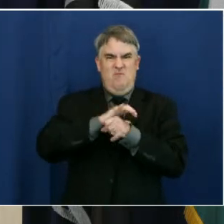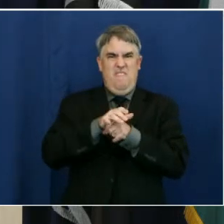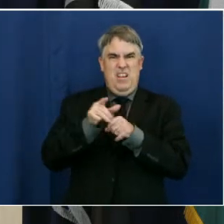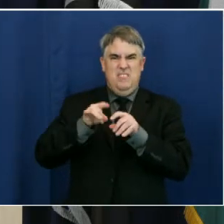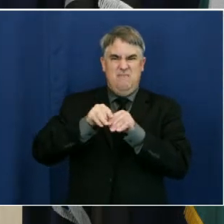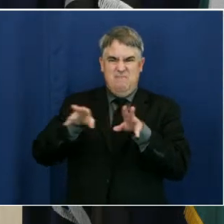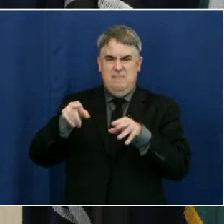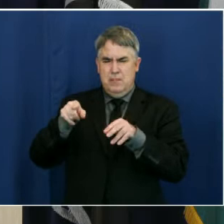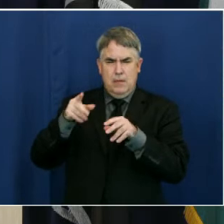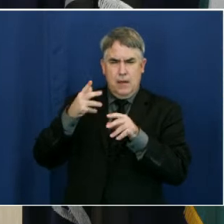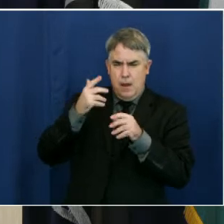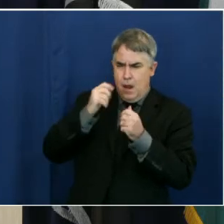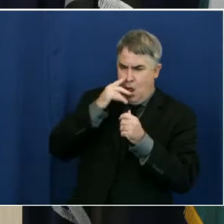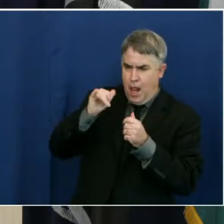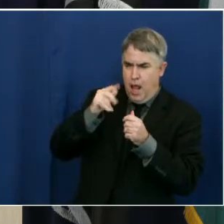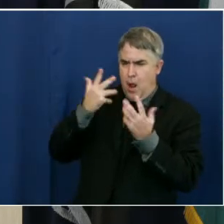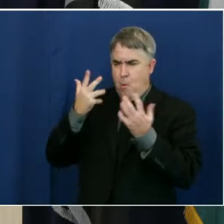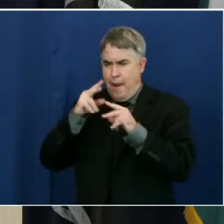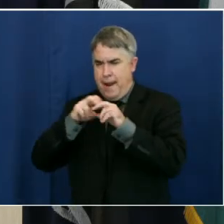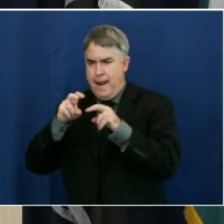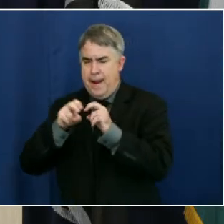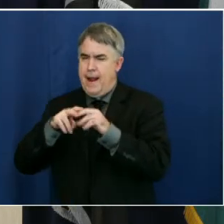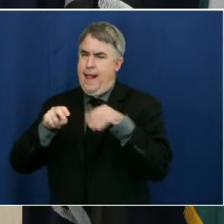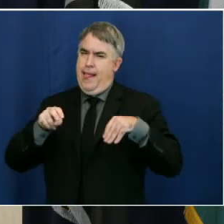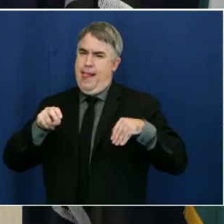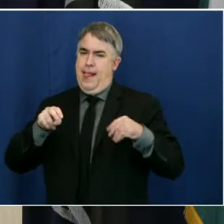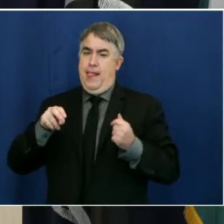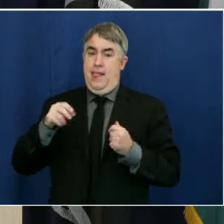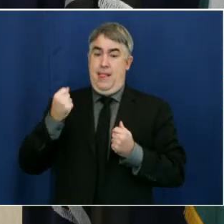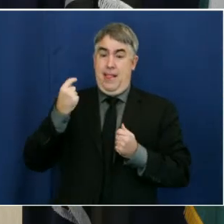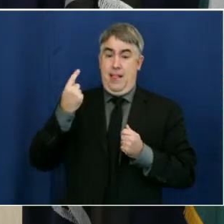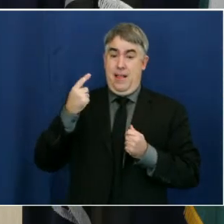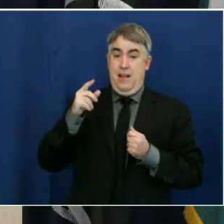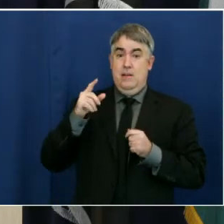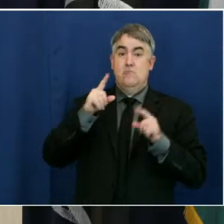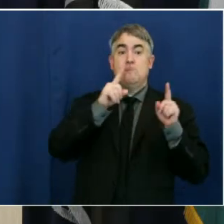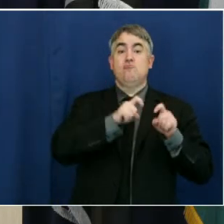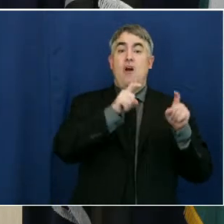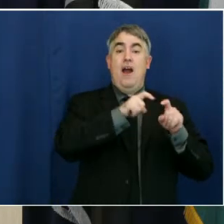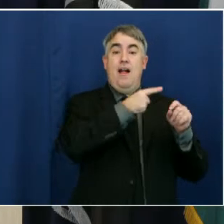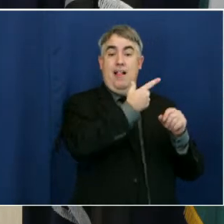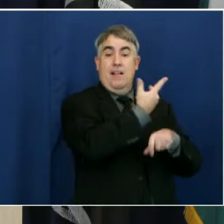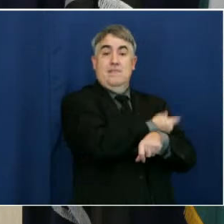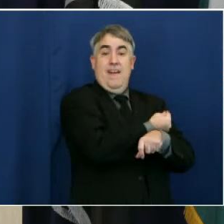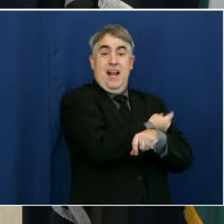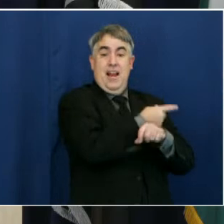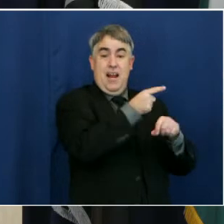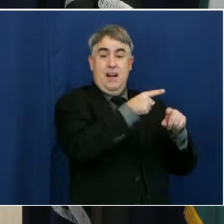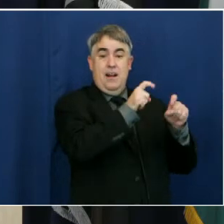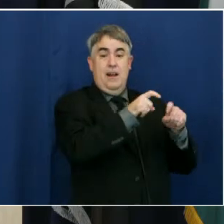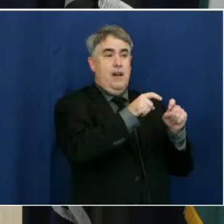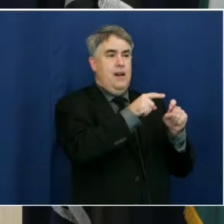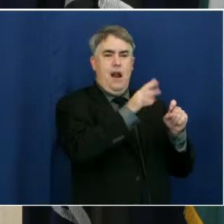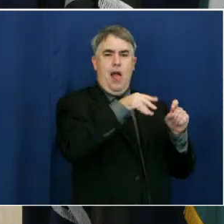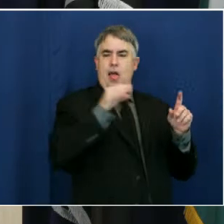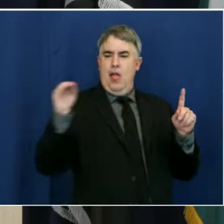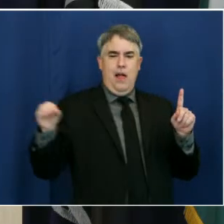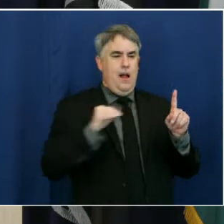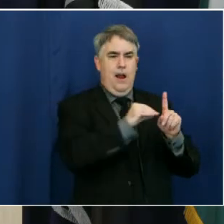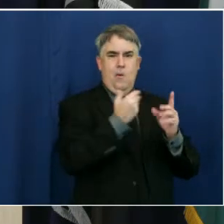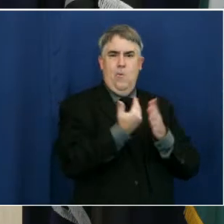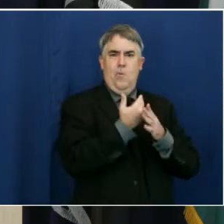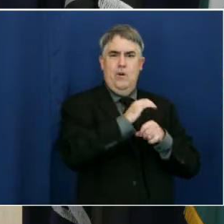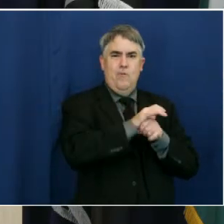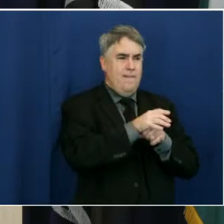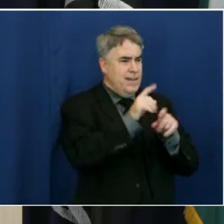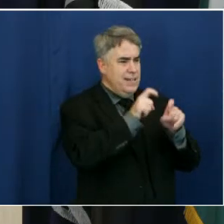when the trials were conducted to demonstrate that the vaccine was effective. So there's every good reason to believe that it will on